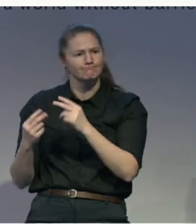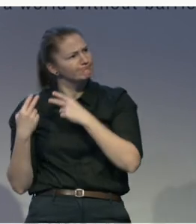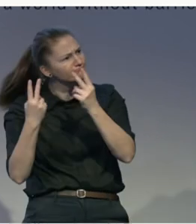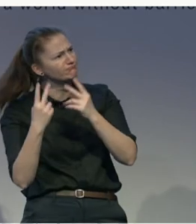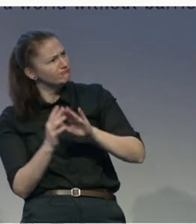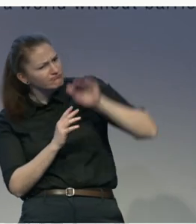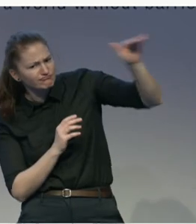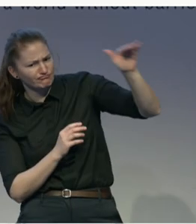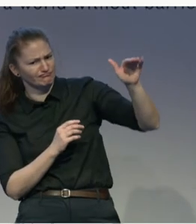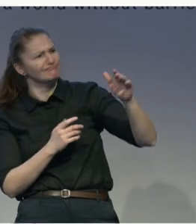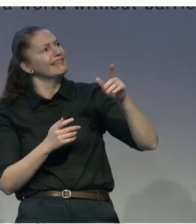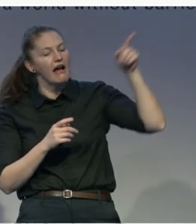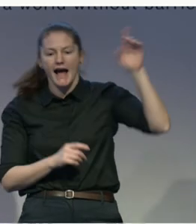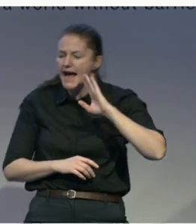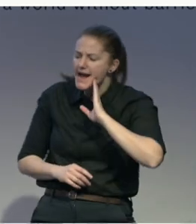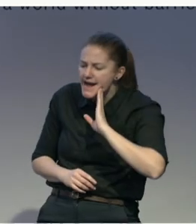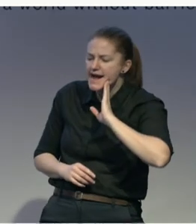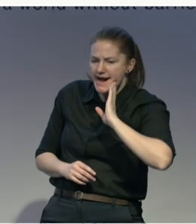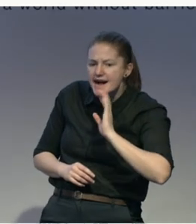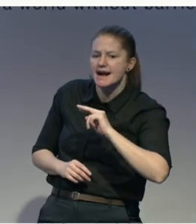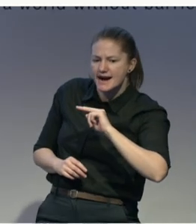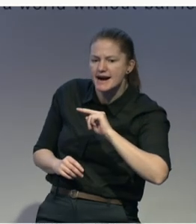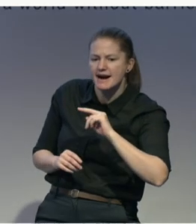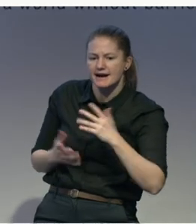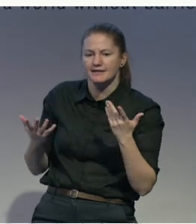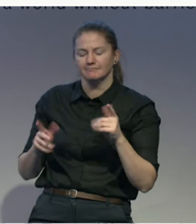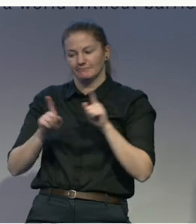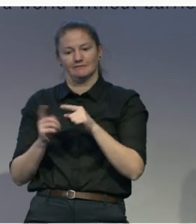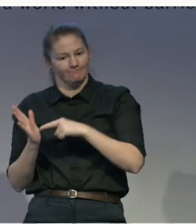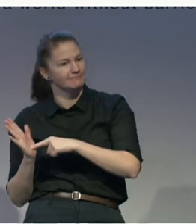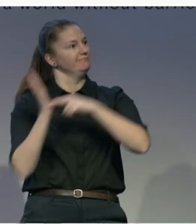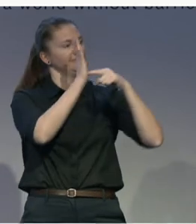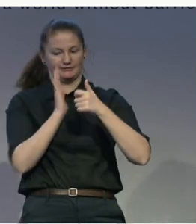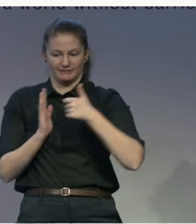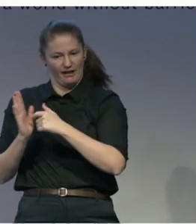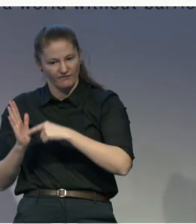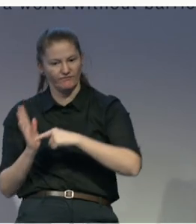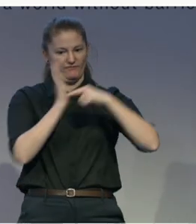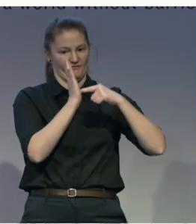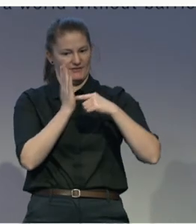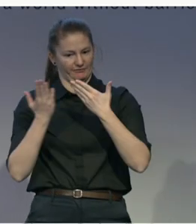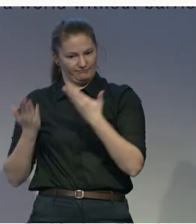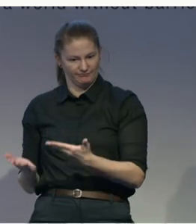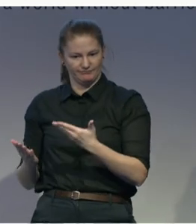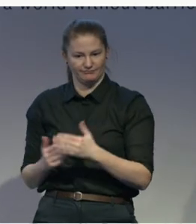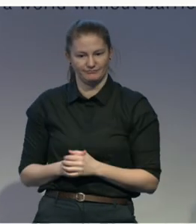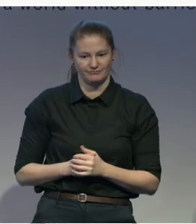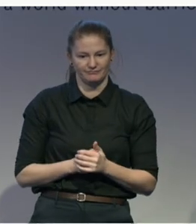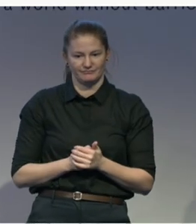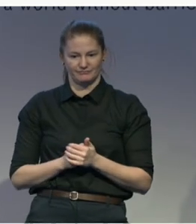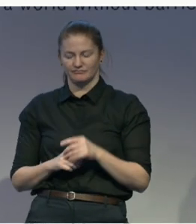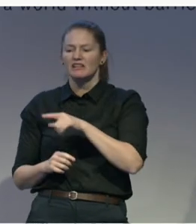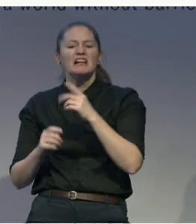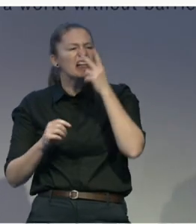am somebody. It's a can-do approach. So things we hear a lot in conferences like this, not looking at the disabilities, but